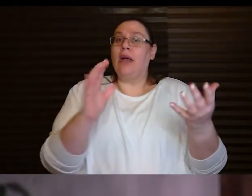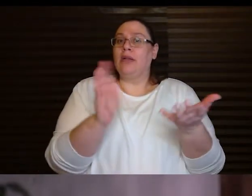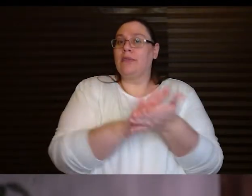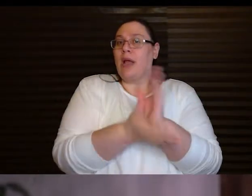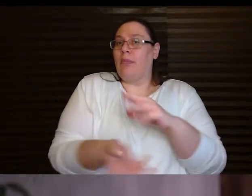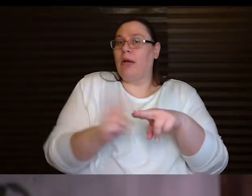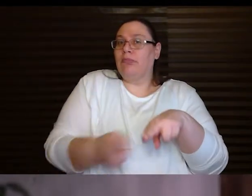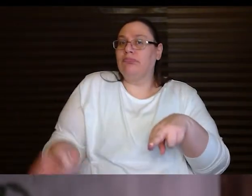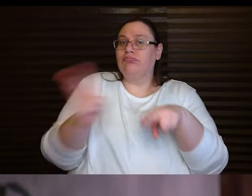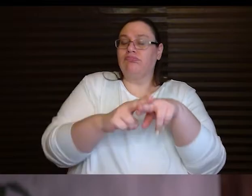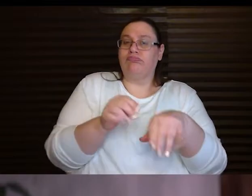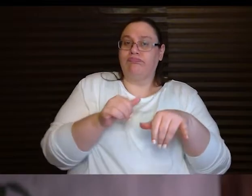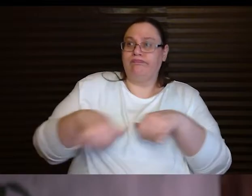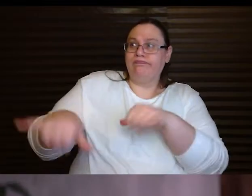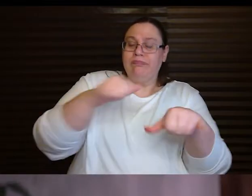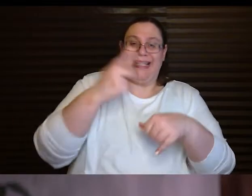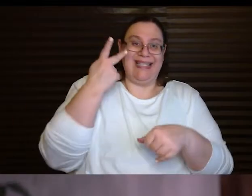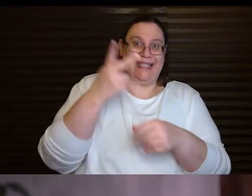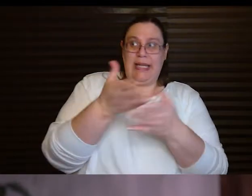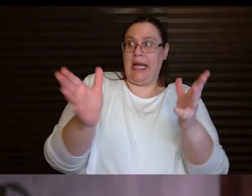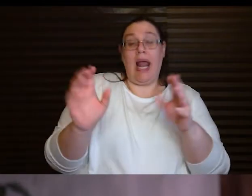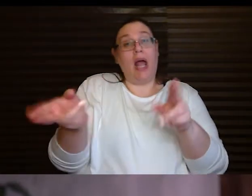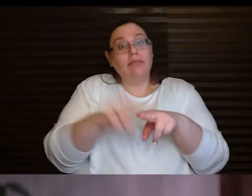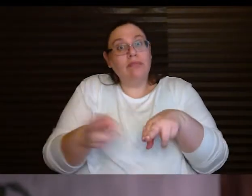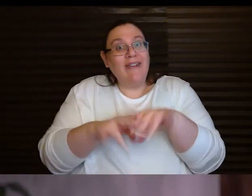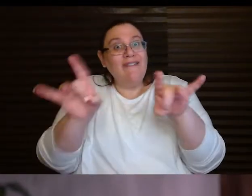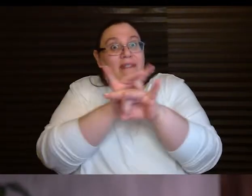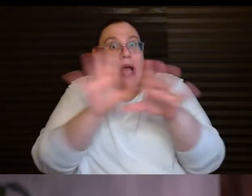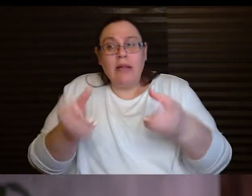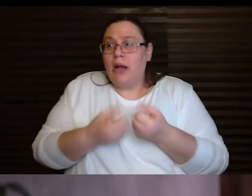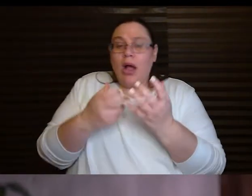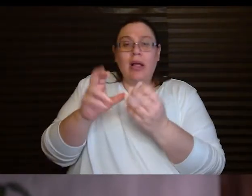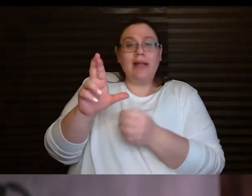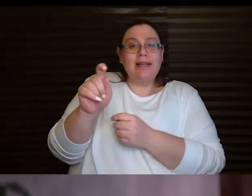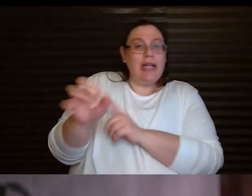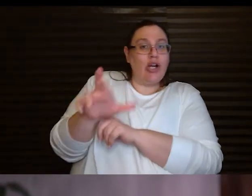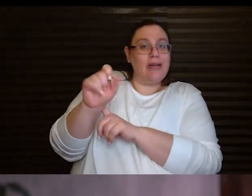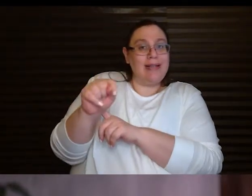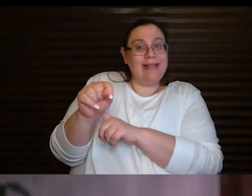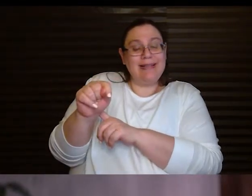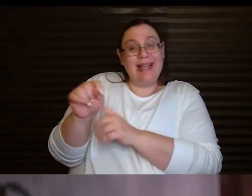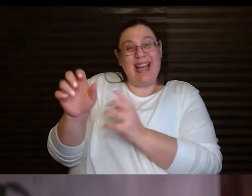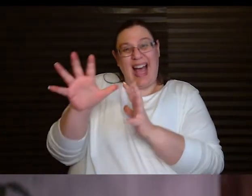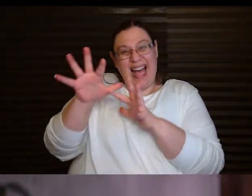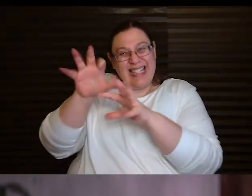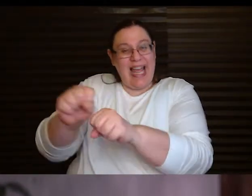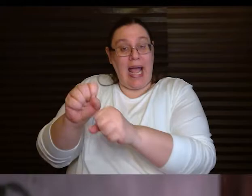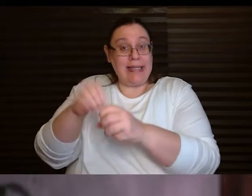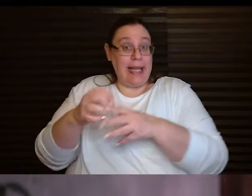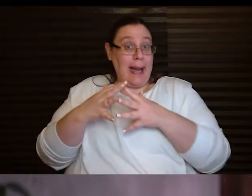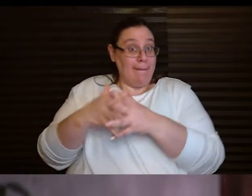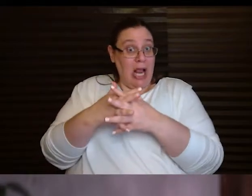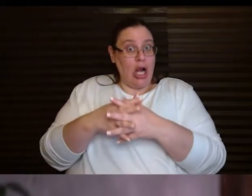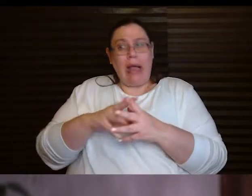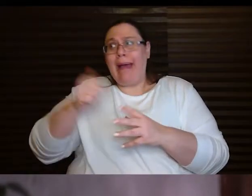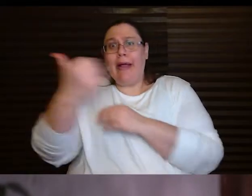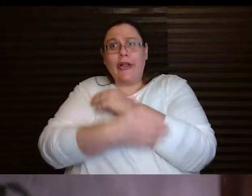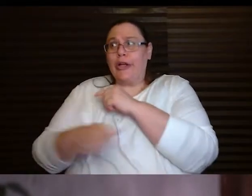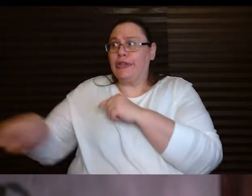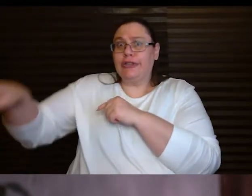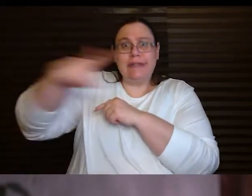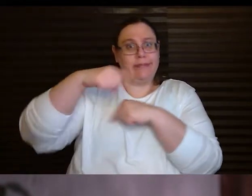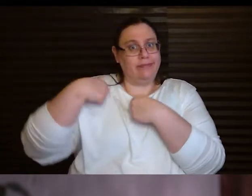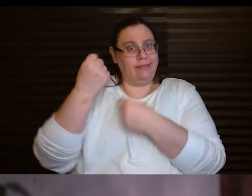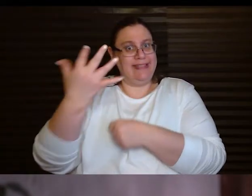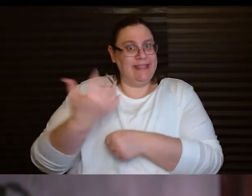mainstream and it is increasingly violent, stoking terrorist attacks in America and abroad over the course of the last several